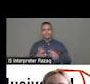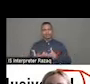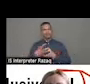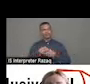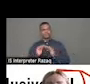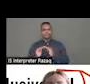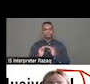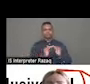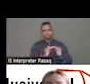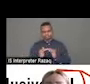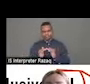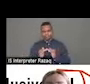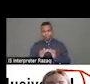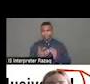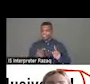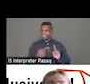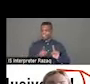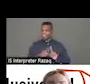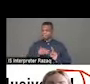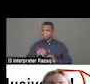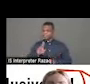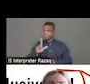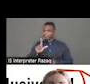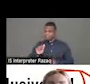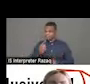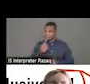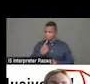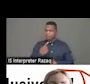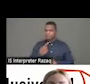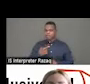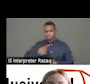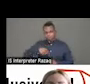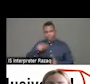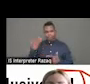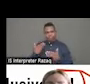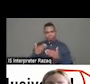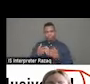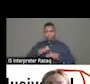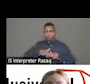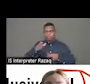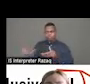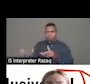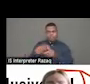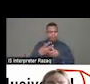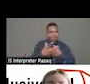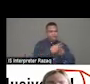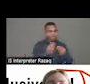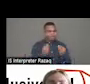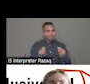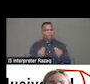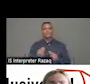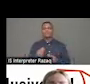we created an initiative, and actually this initiative started during the lockdown in Bosnia and